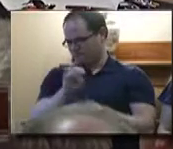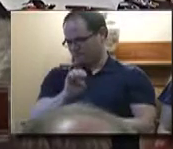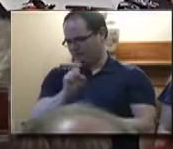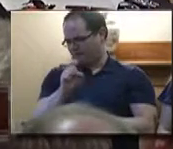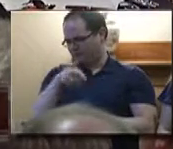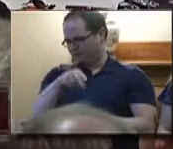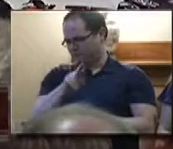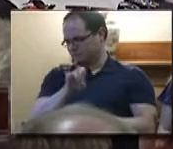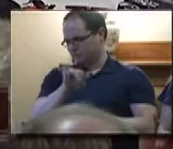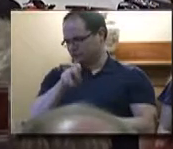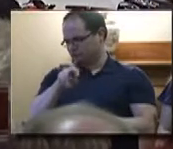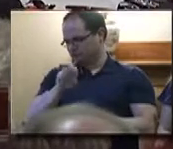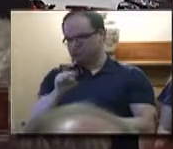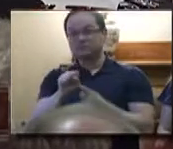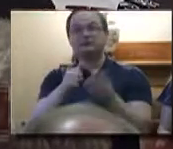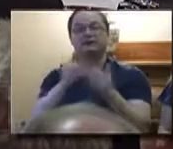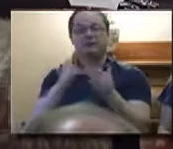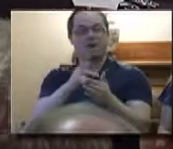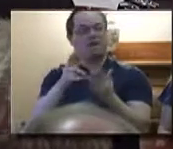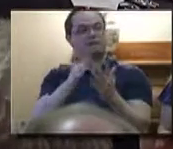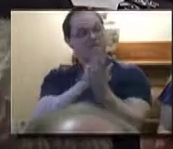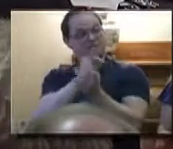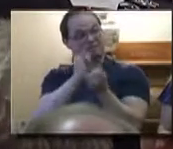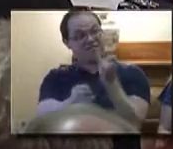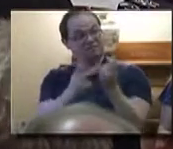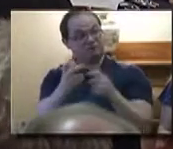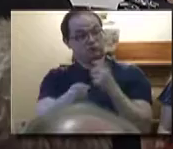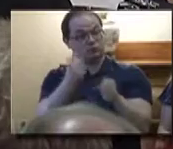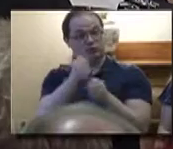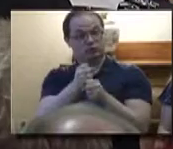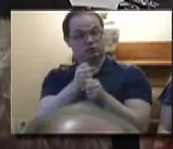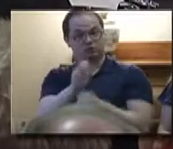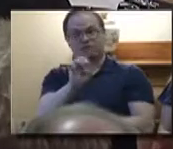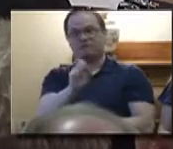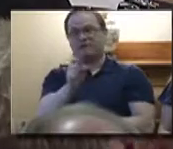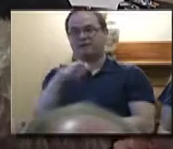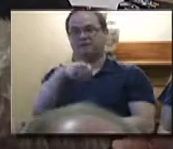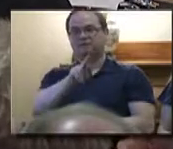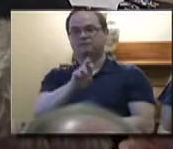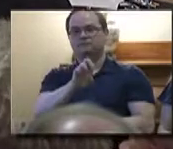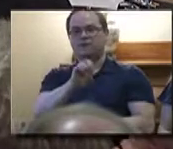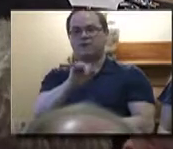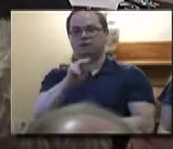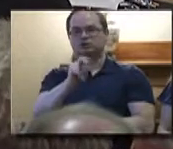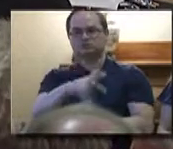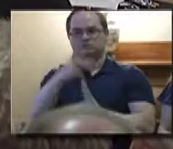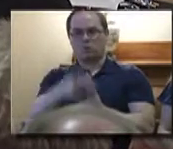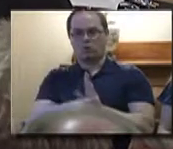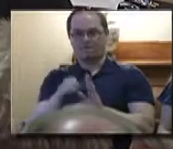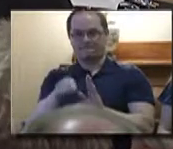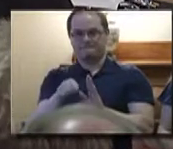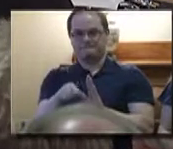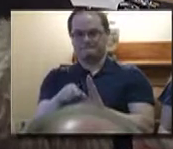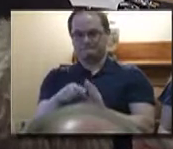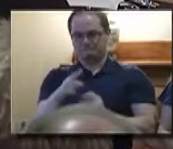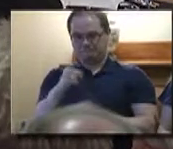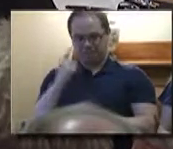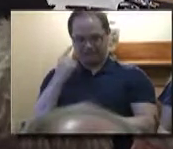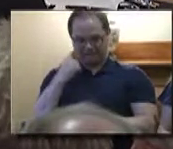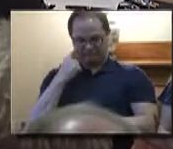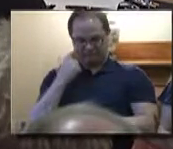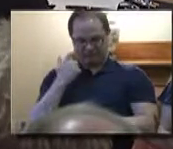And if you go through the last few years of Expressions, almost, I'd say, the